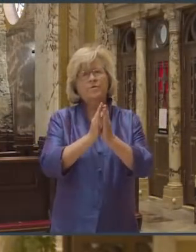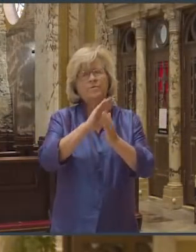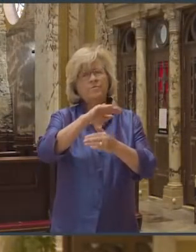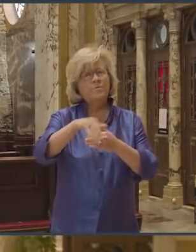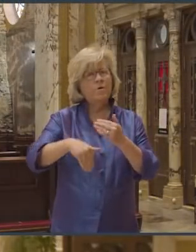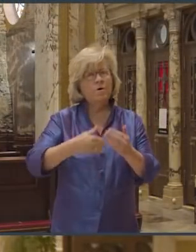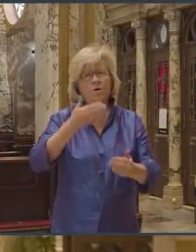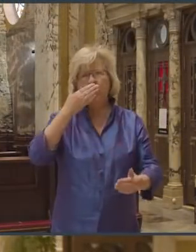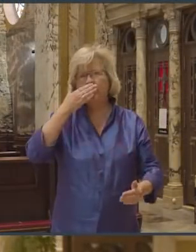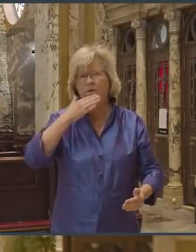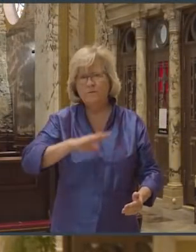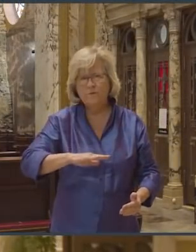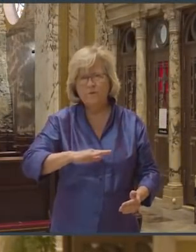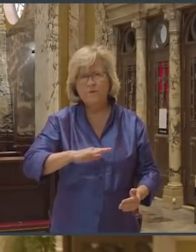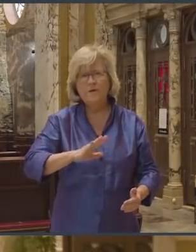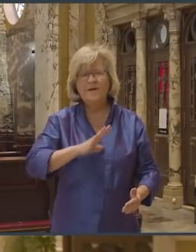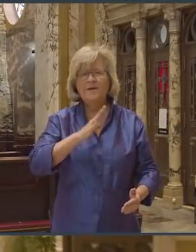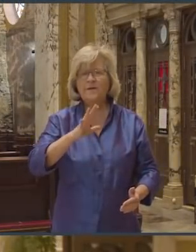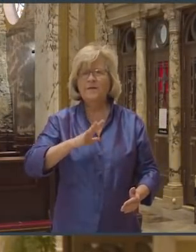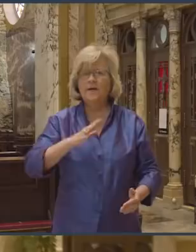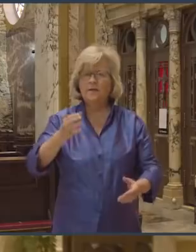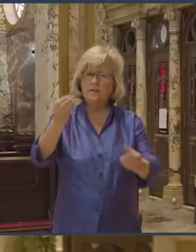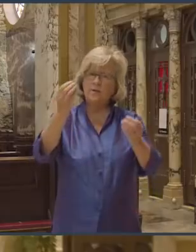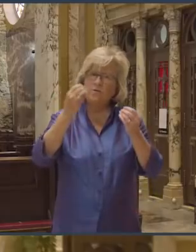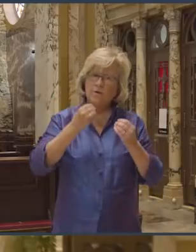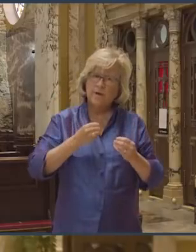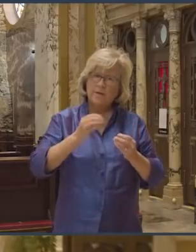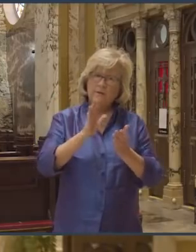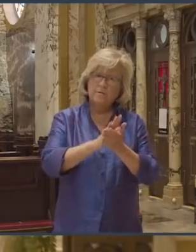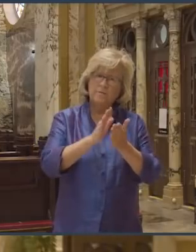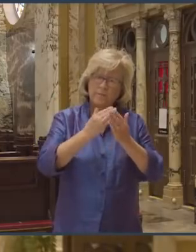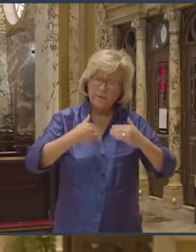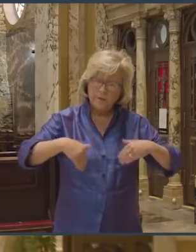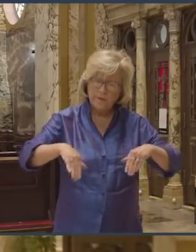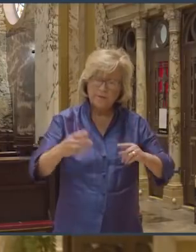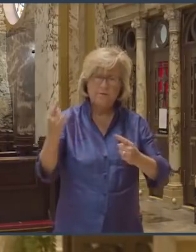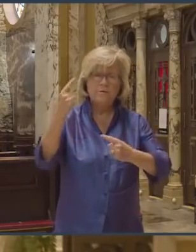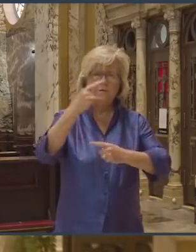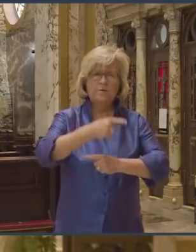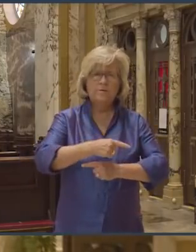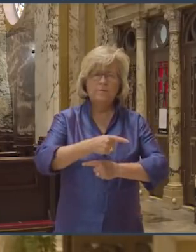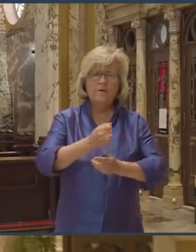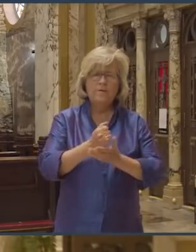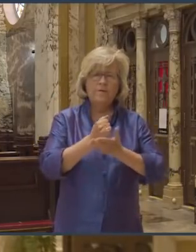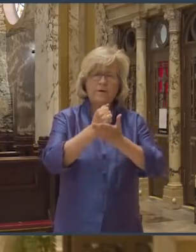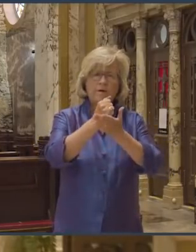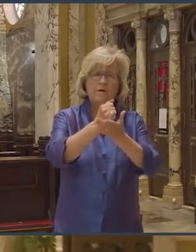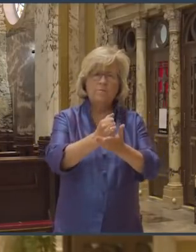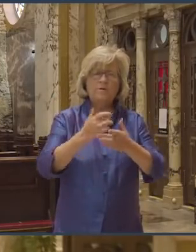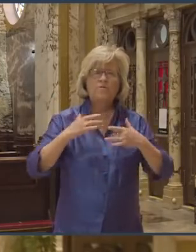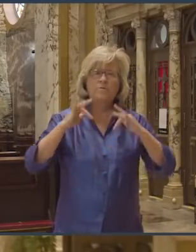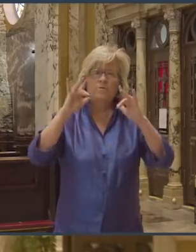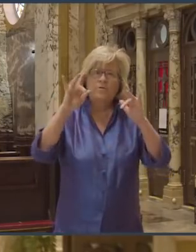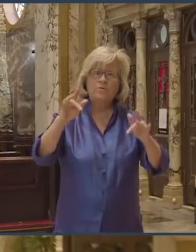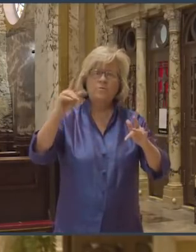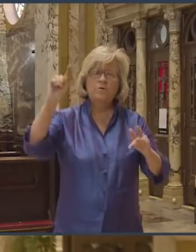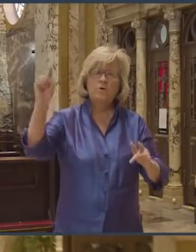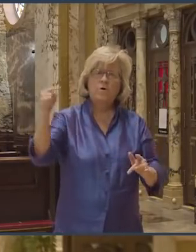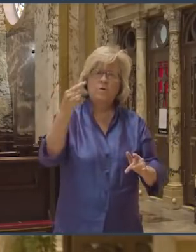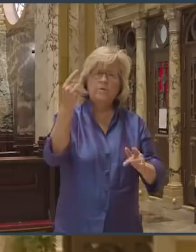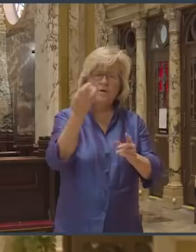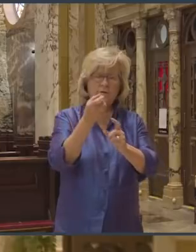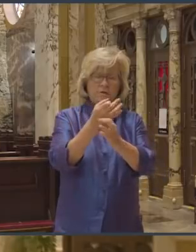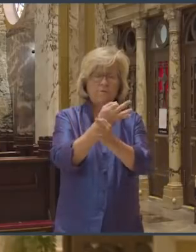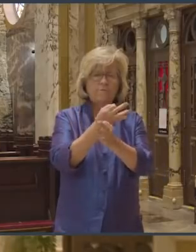every evil, and graciously grant peace in our days, that by the help of your mercy, we may be always free